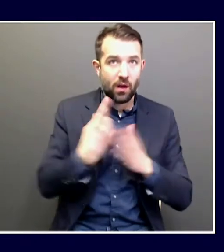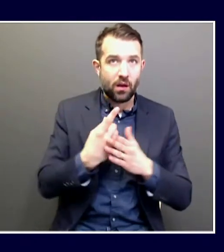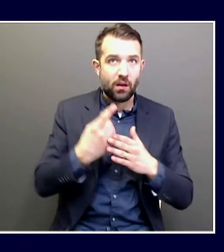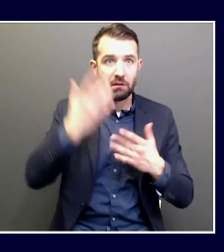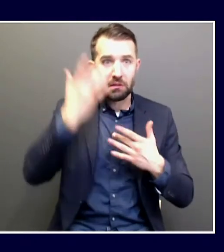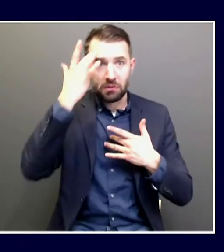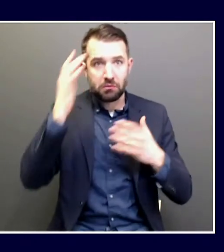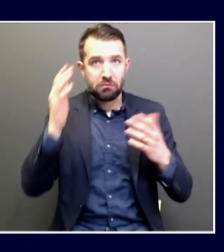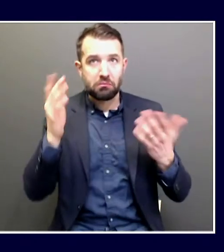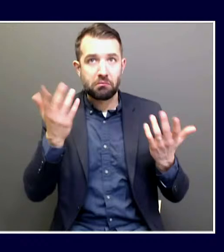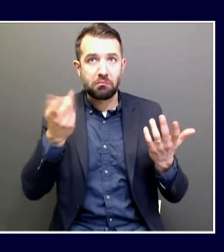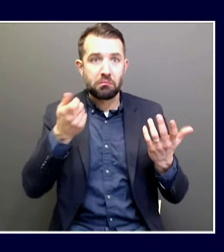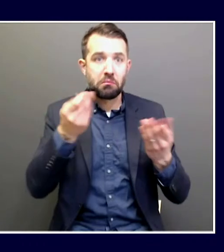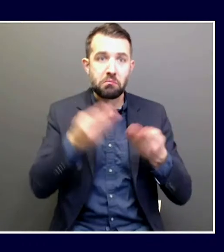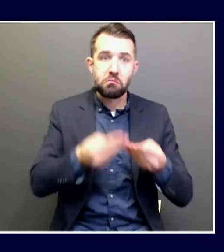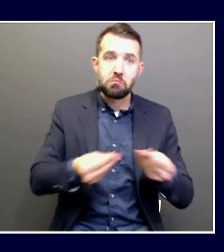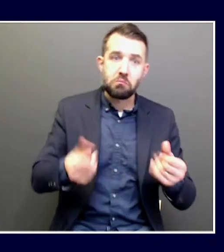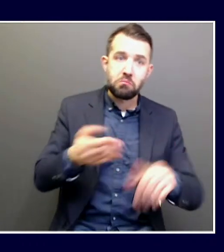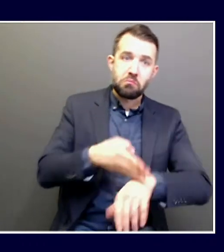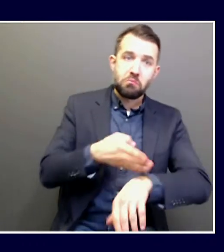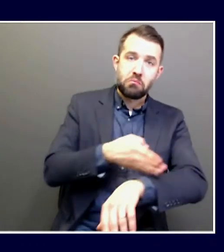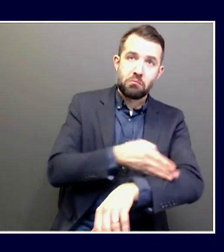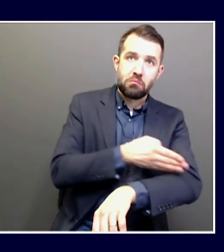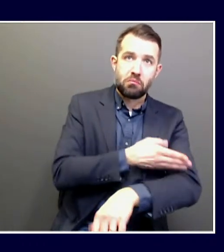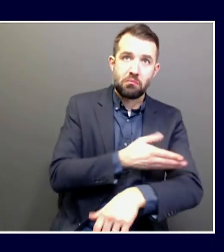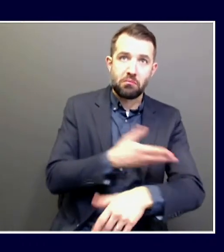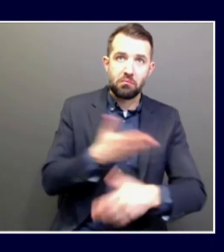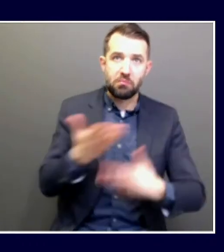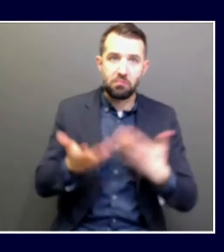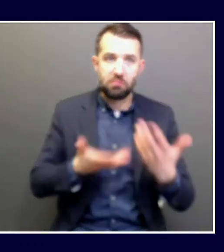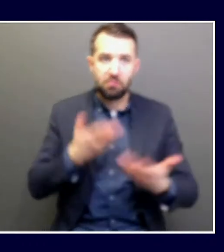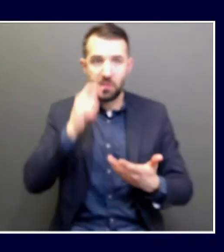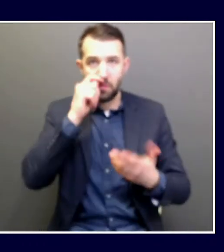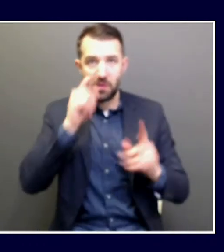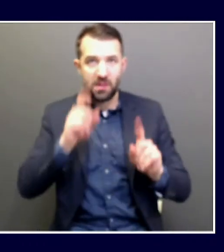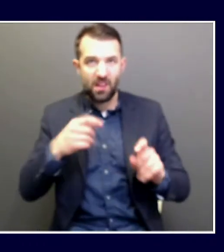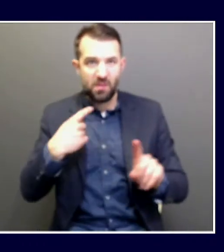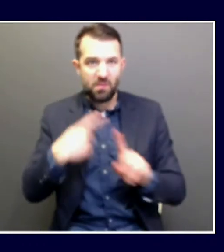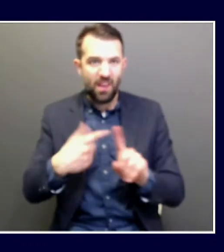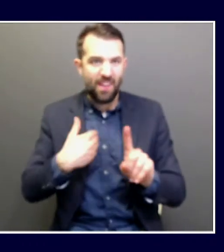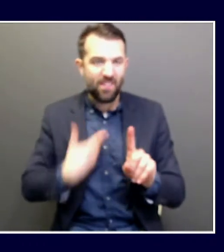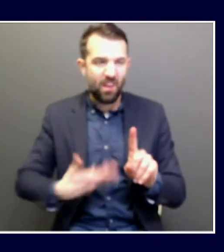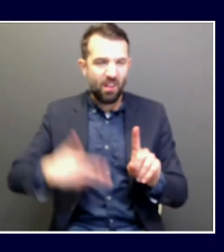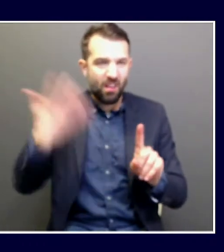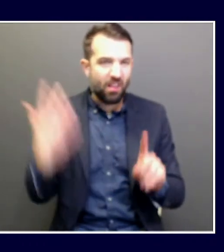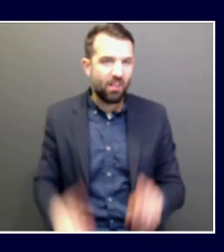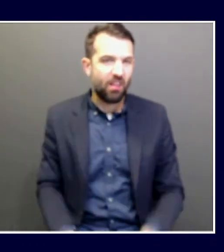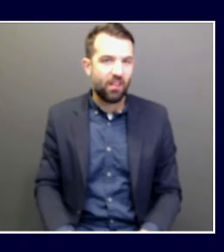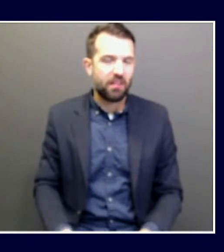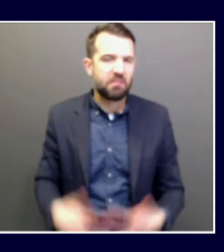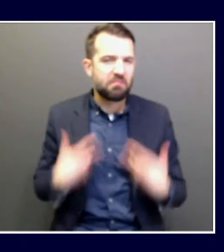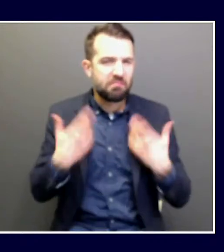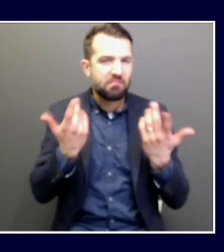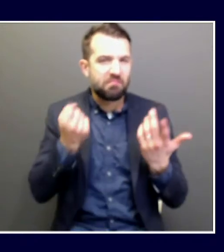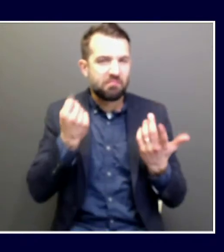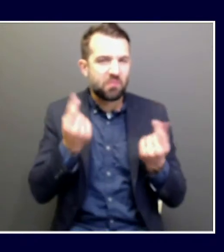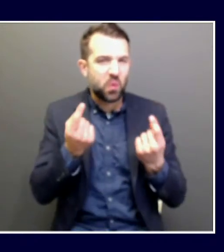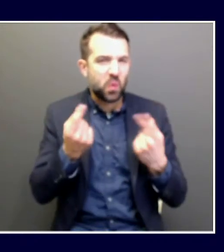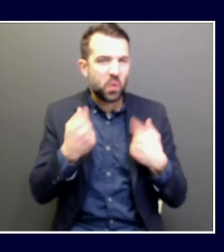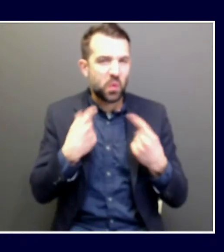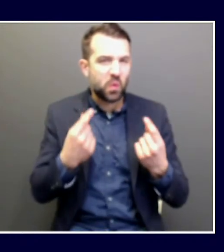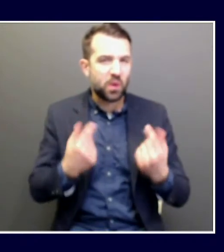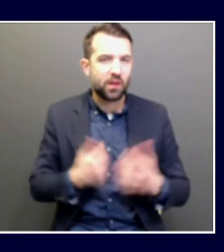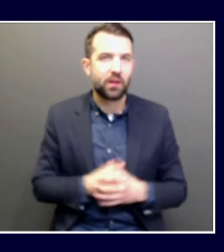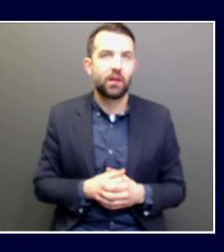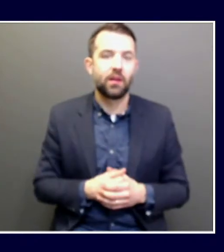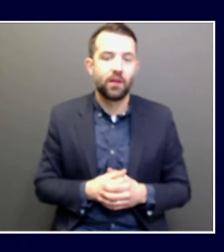they take the second test out of the box and they still come back with that dreaded second red line? Yeah, I've definitely